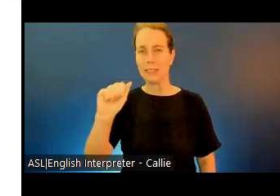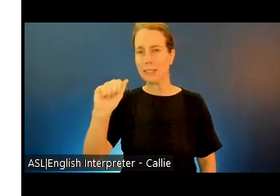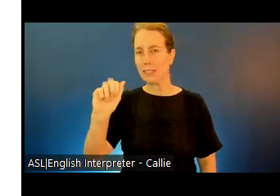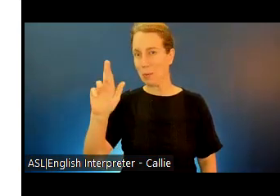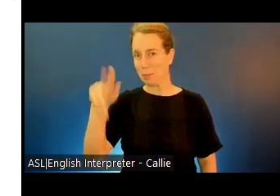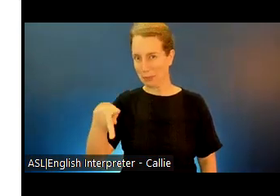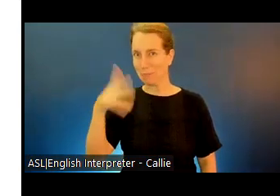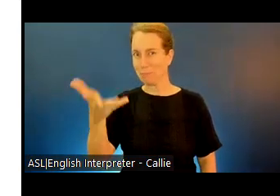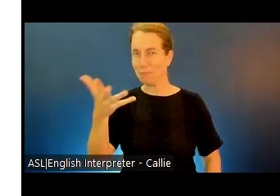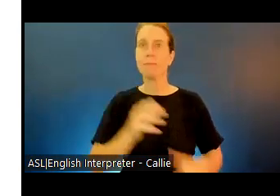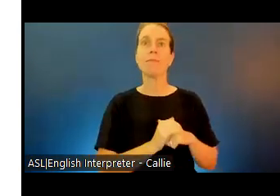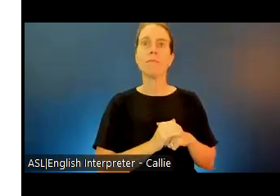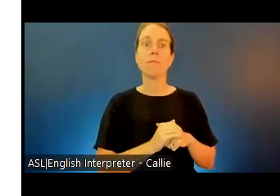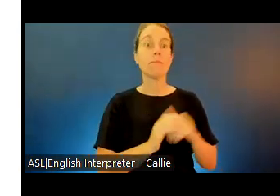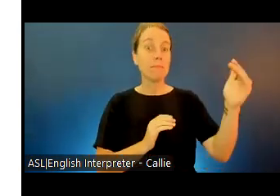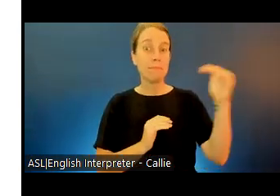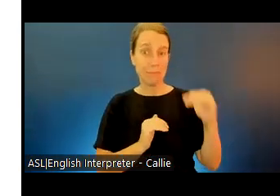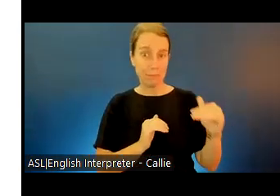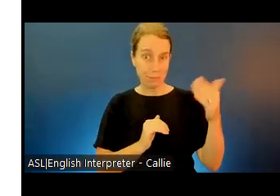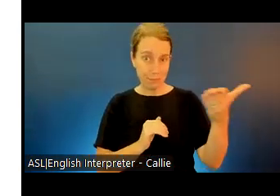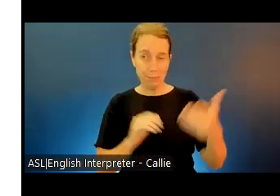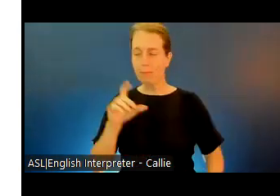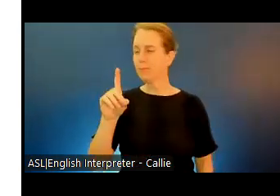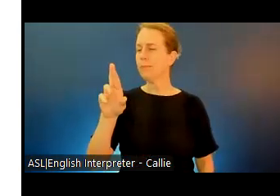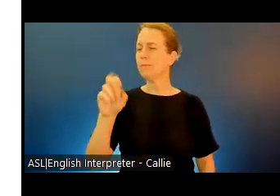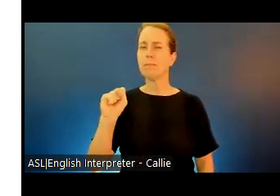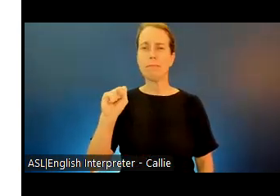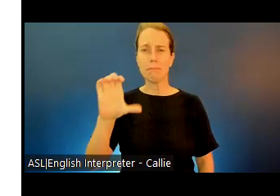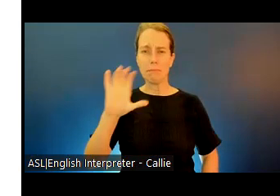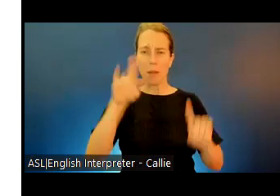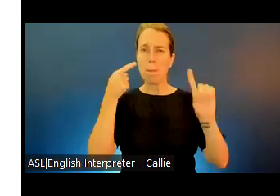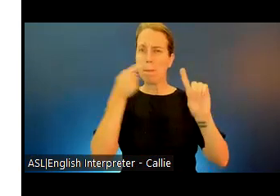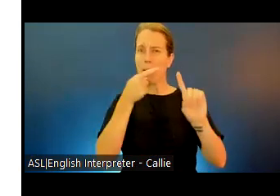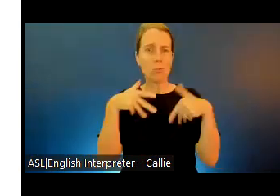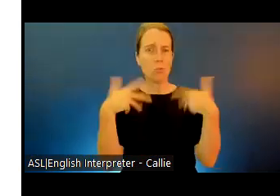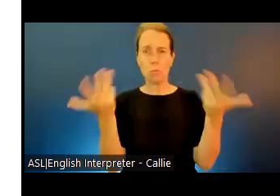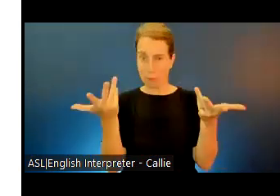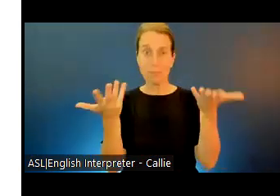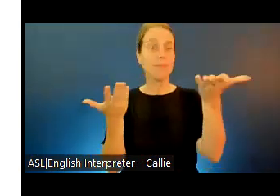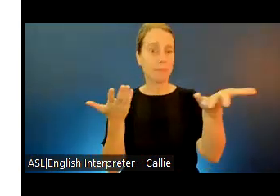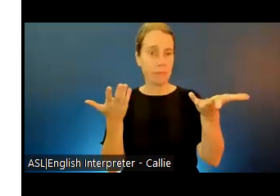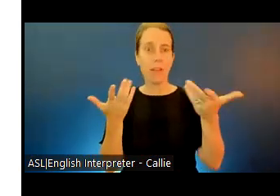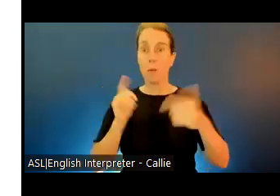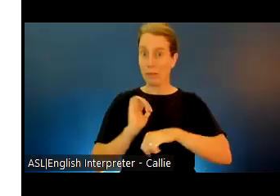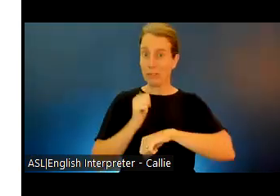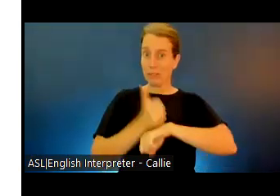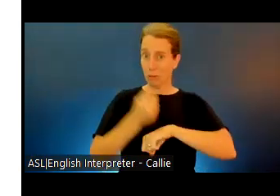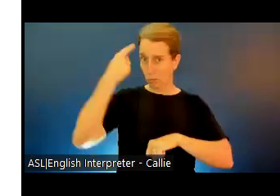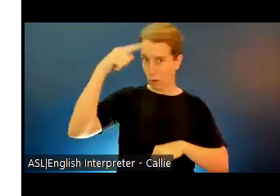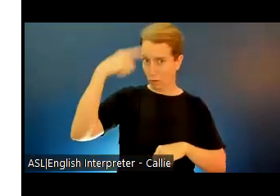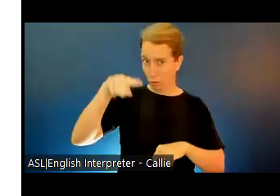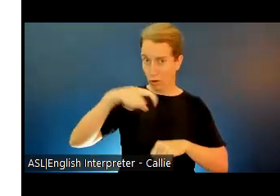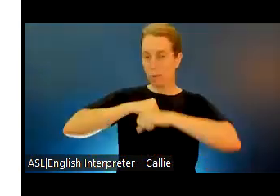So I wanted to go over very briefly DRSC's mission statement. So we exist to protect the legal, civil, and